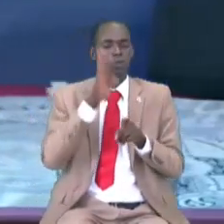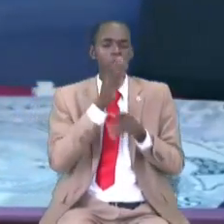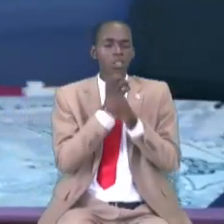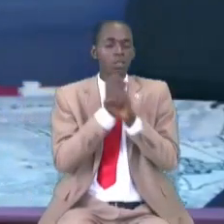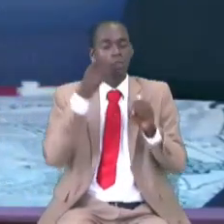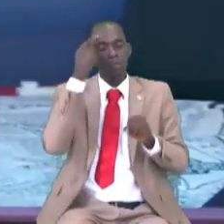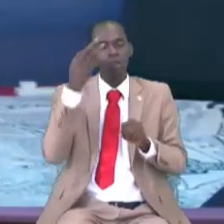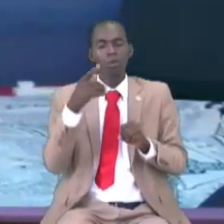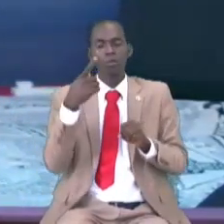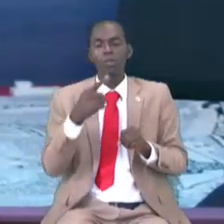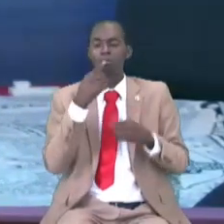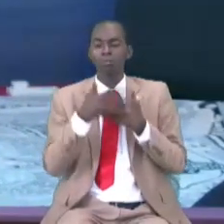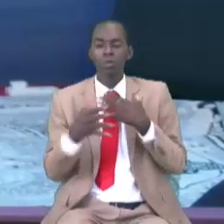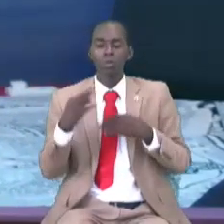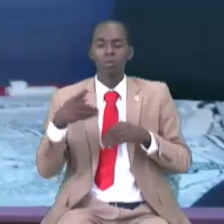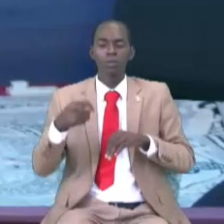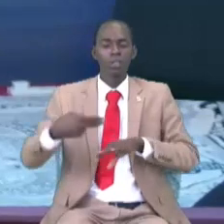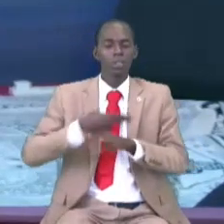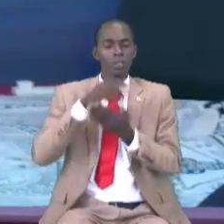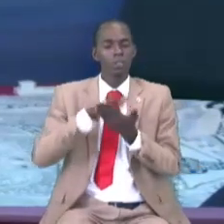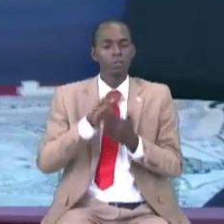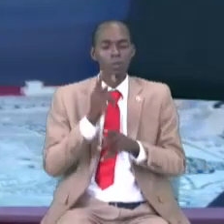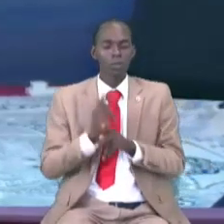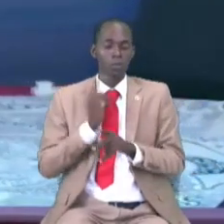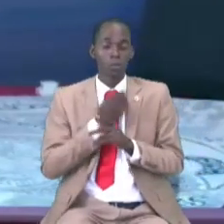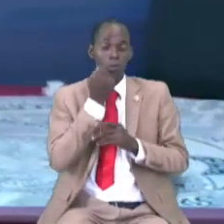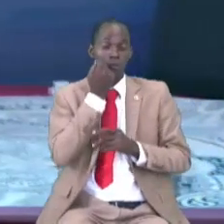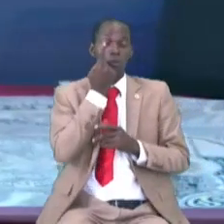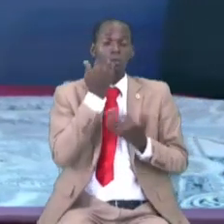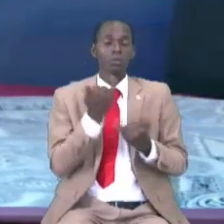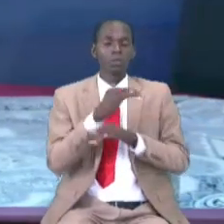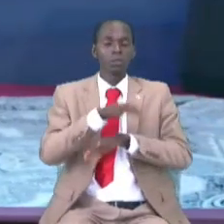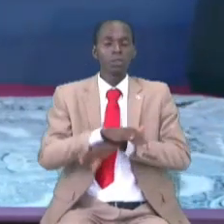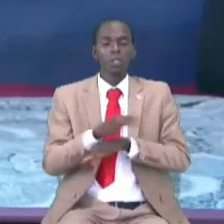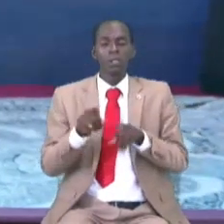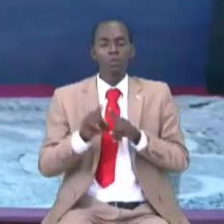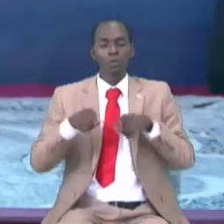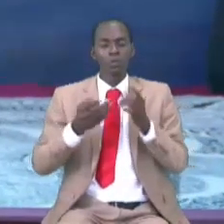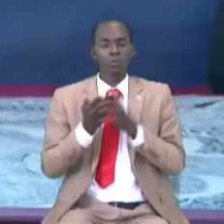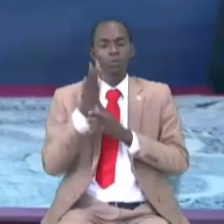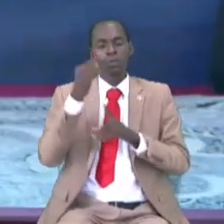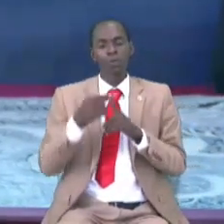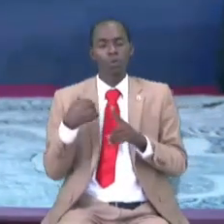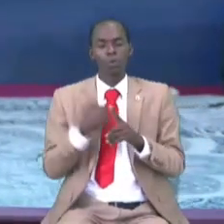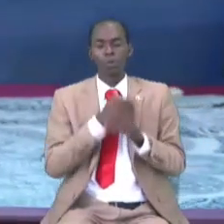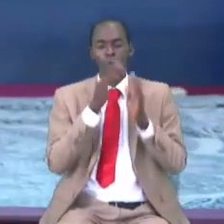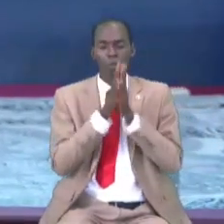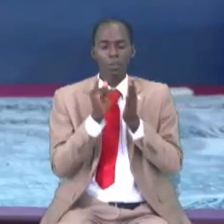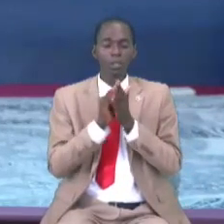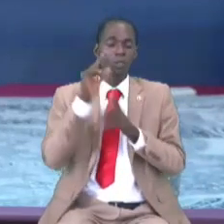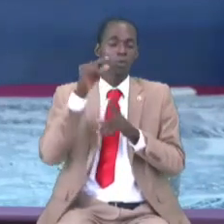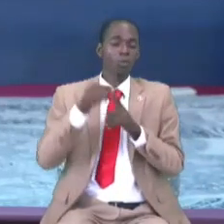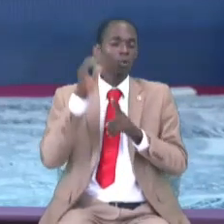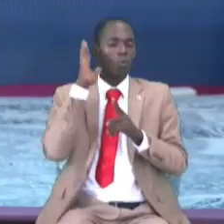your word, and we pray your word will have a definite, positive, practical,